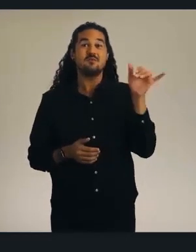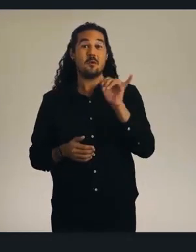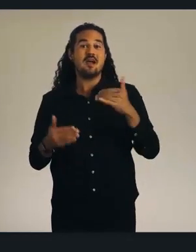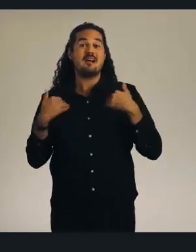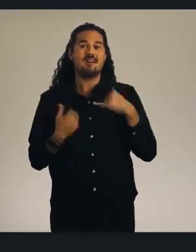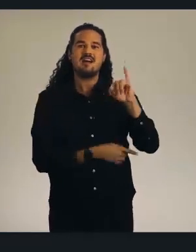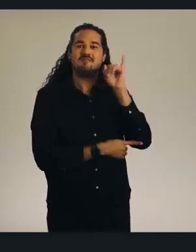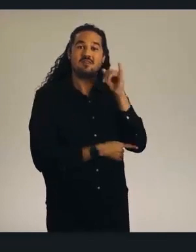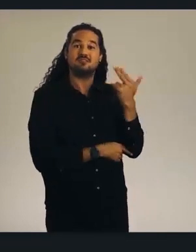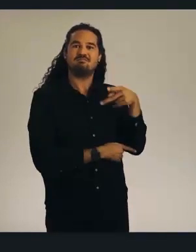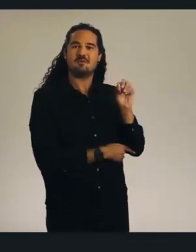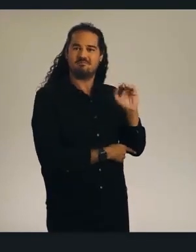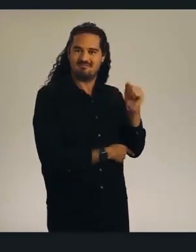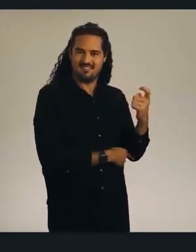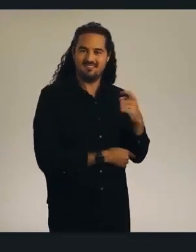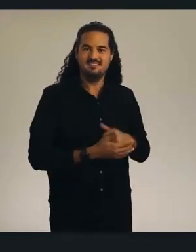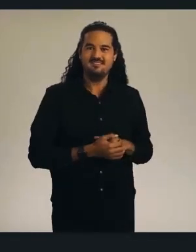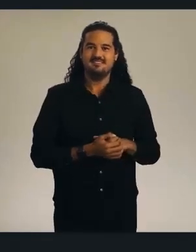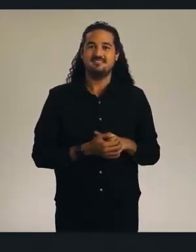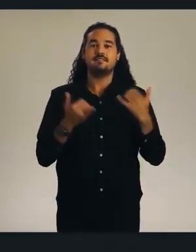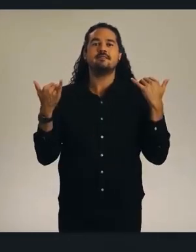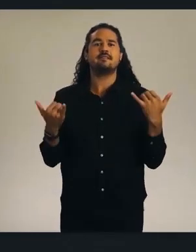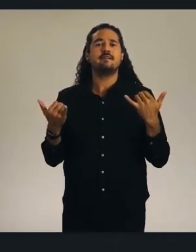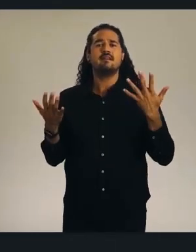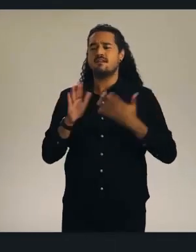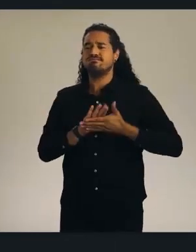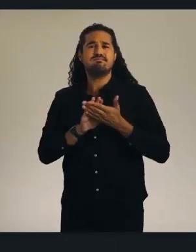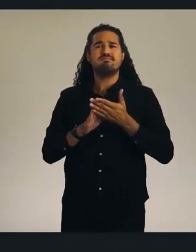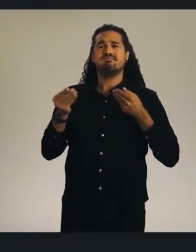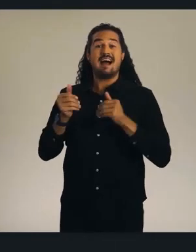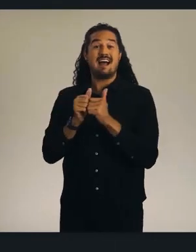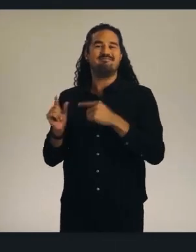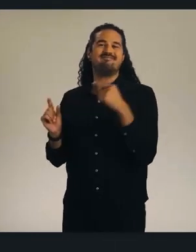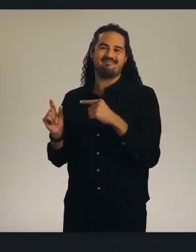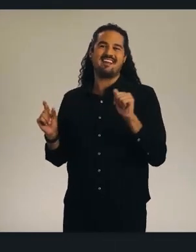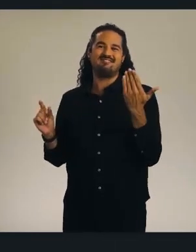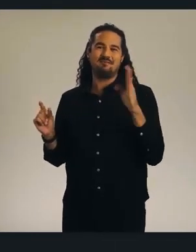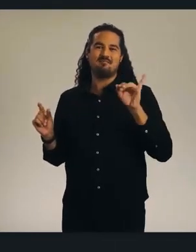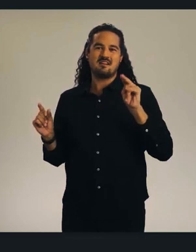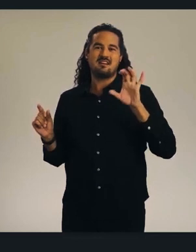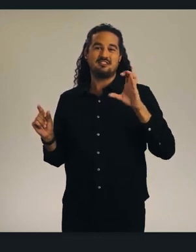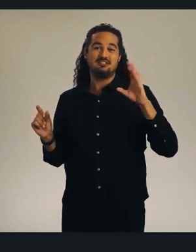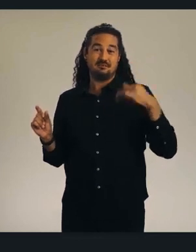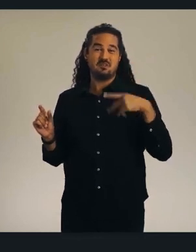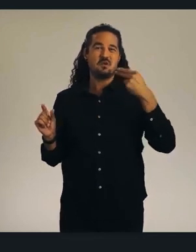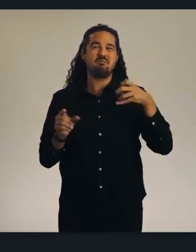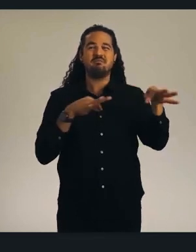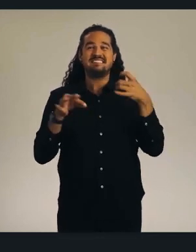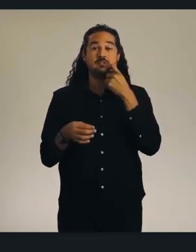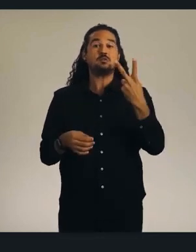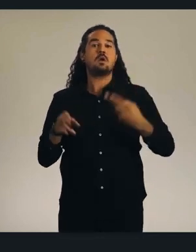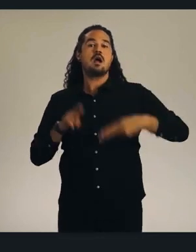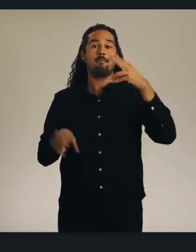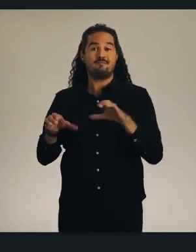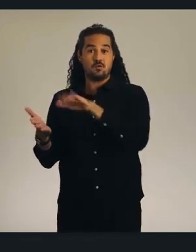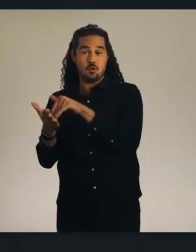and the powerful new A15 Bionic. As you heard from Hope, A15 Bionic features a CPU with 2 new high-performance cores and 4 new high-efficiency cores, and a faster